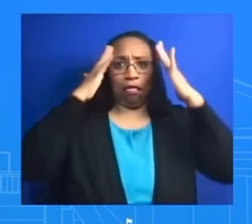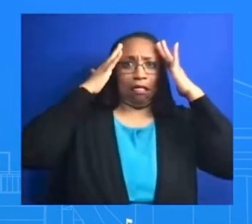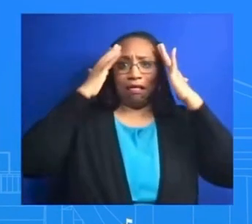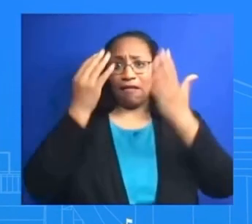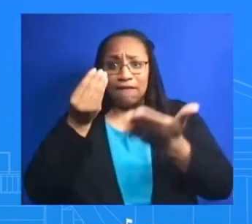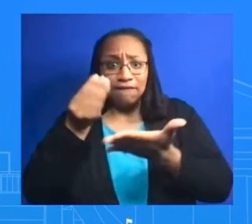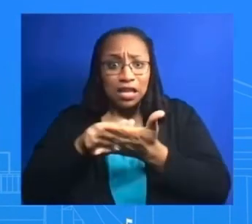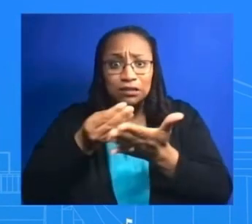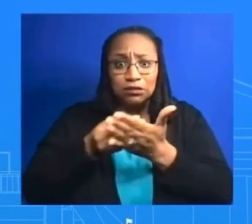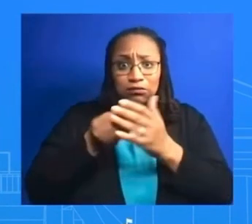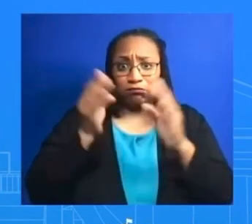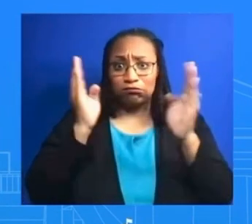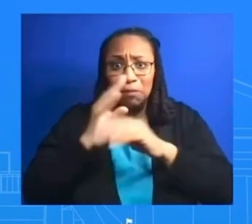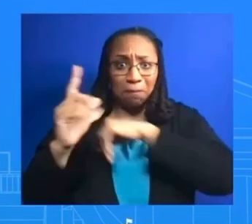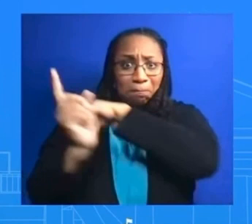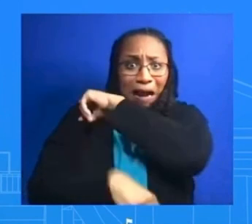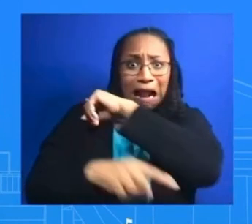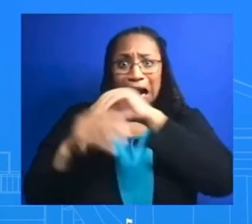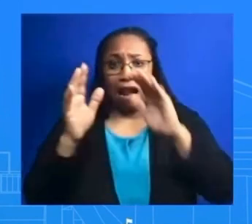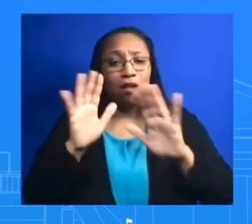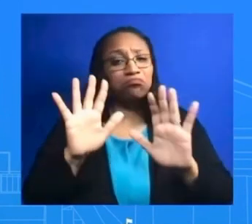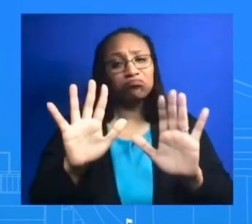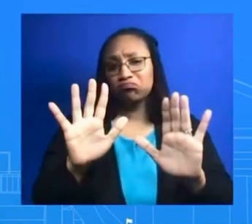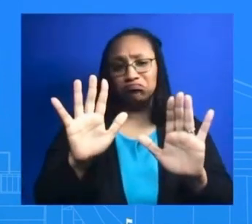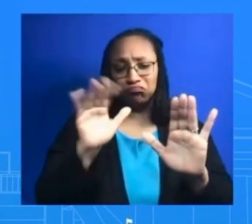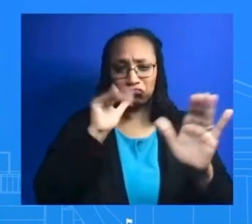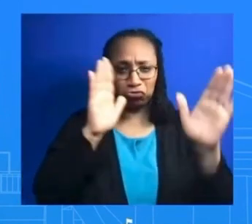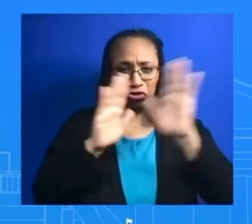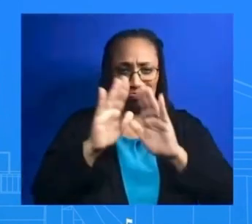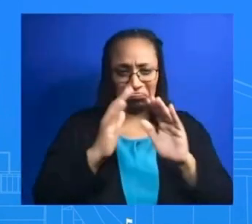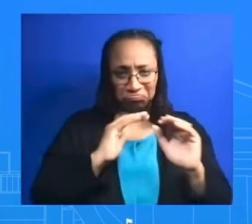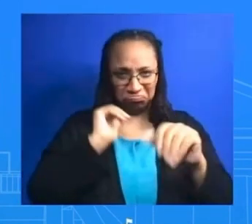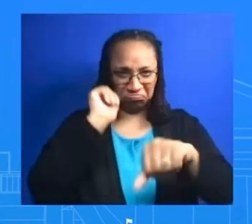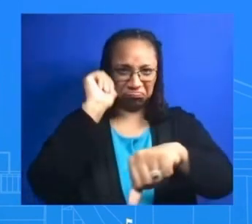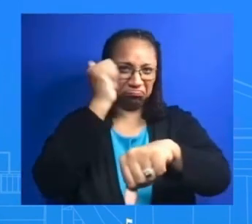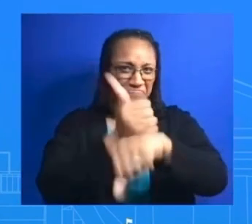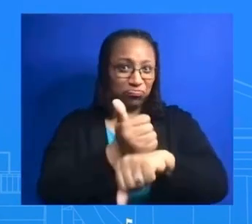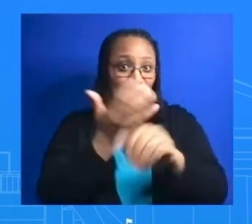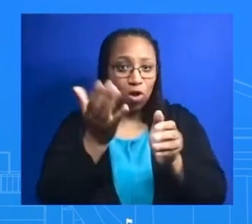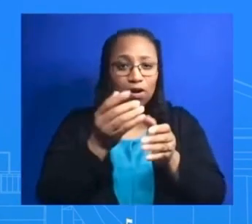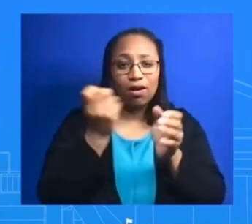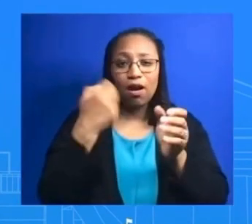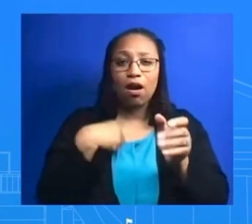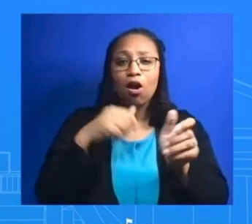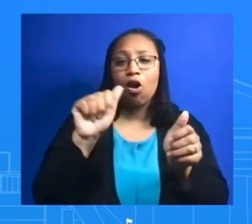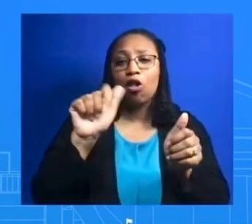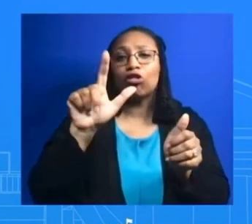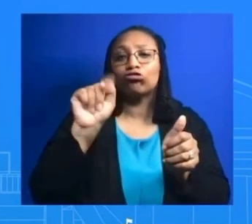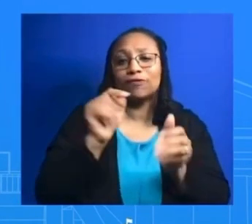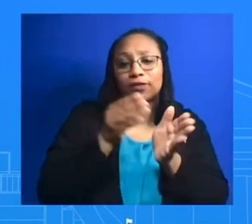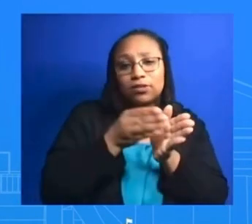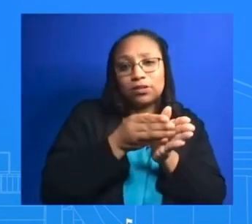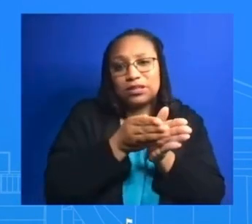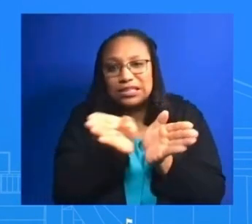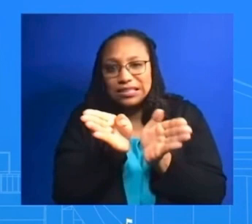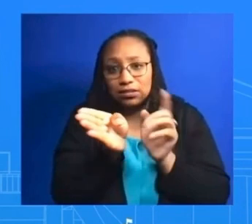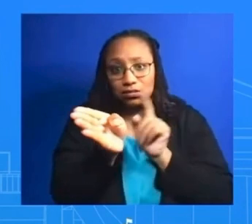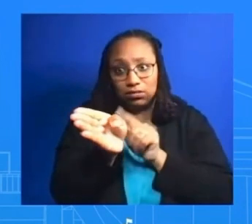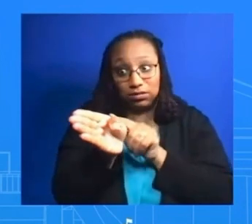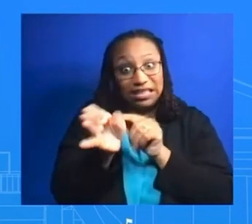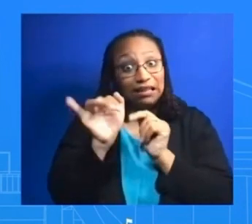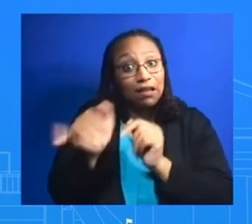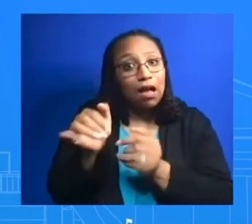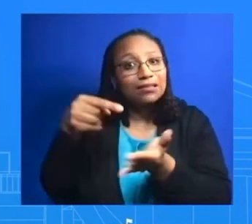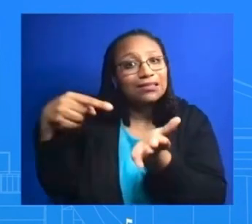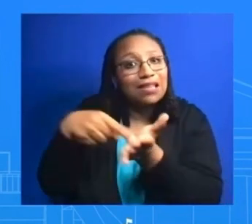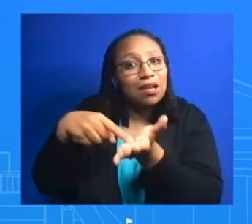open up an alternative path to debt relief for as many borrowers as possible, as quickly as possible. While